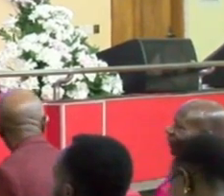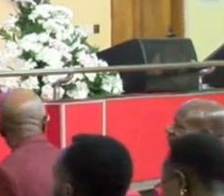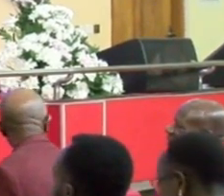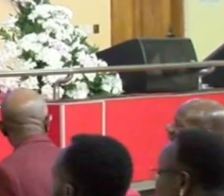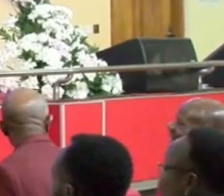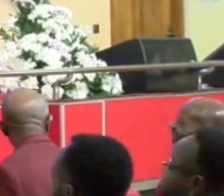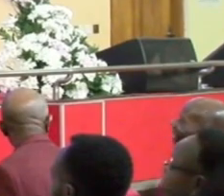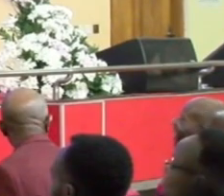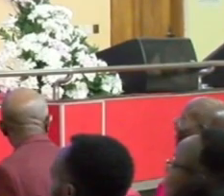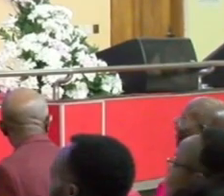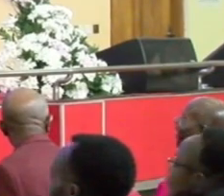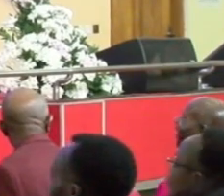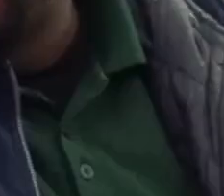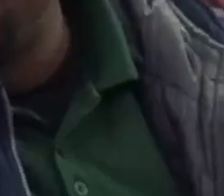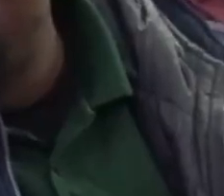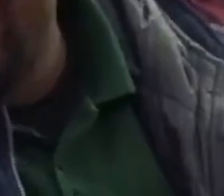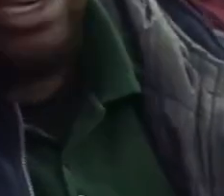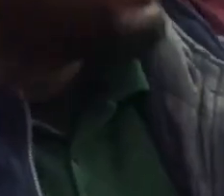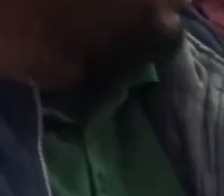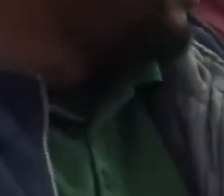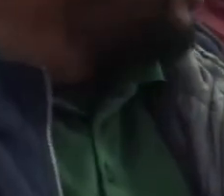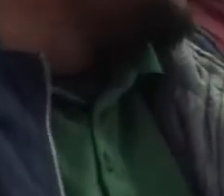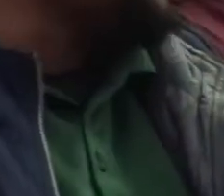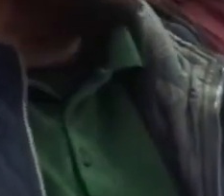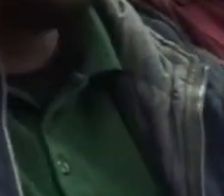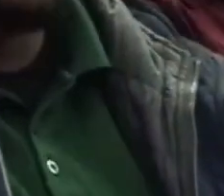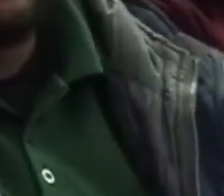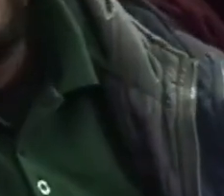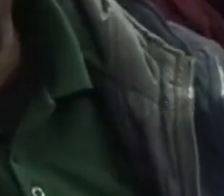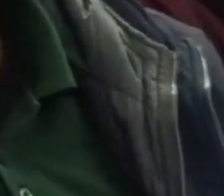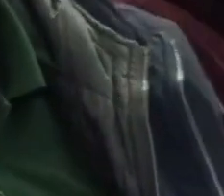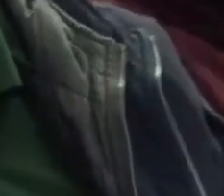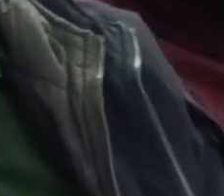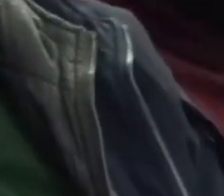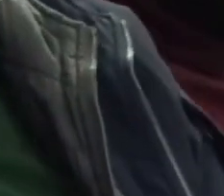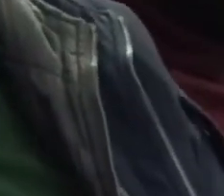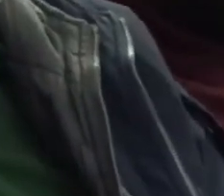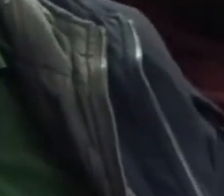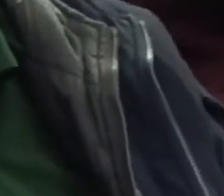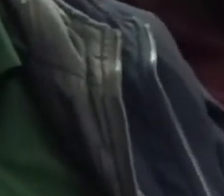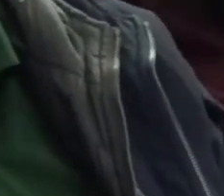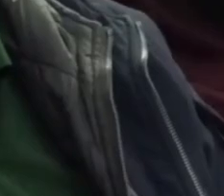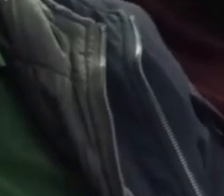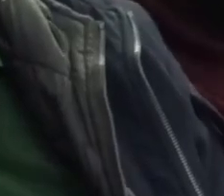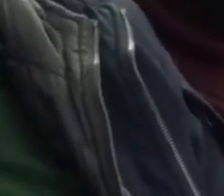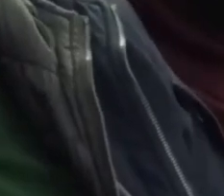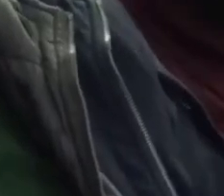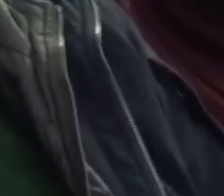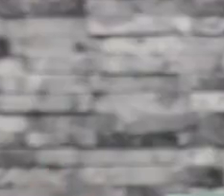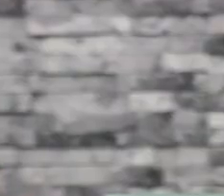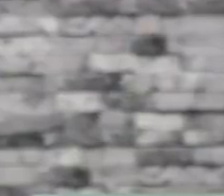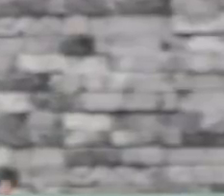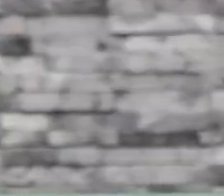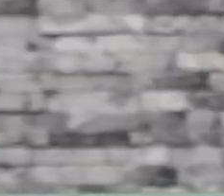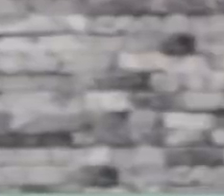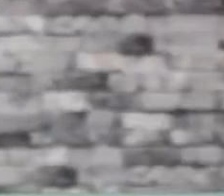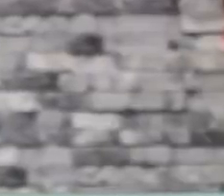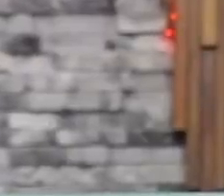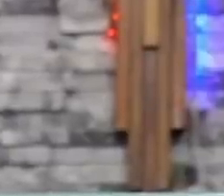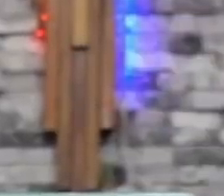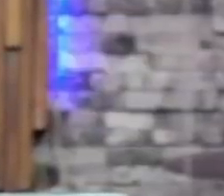You are very smart. Hey, you are very smart. Eh? So you are very deliberate. You are very deliberate in what you wore this morning.